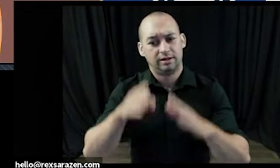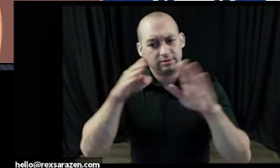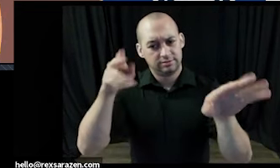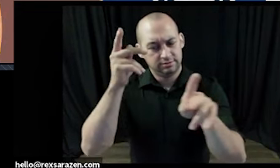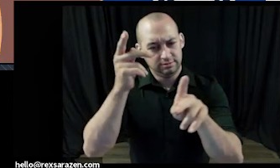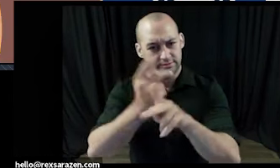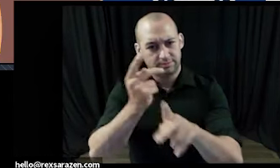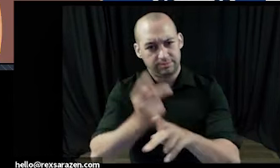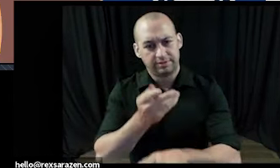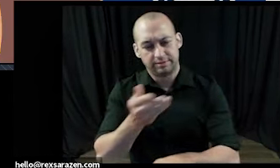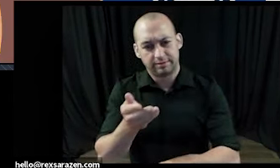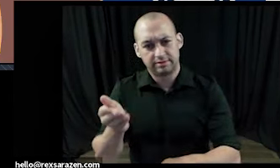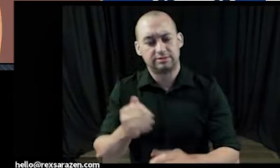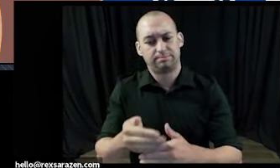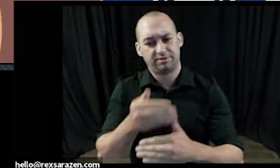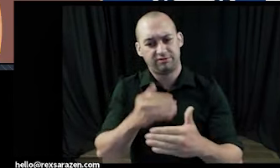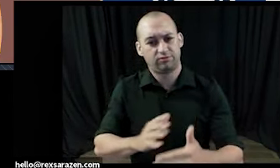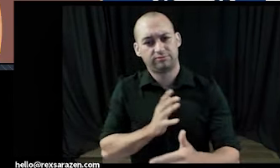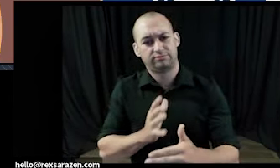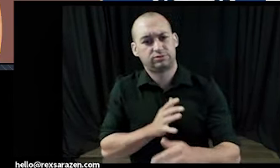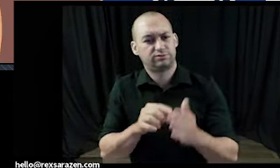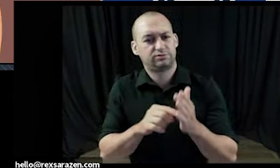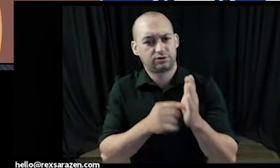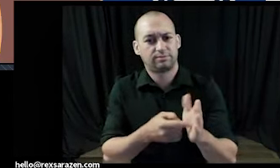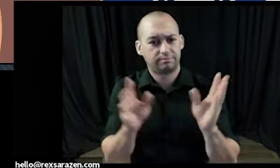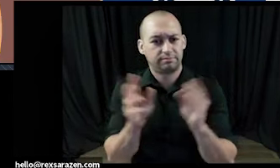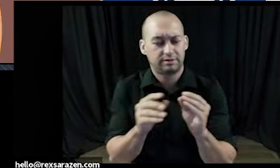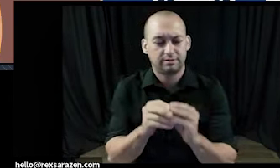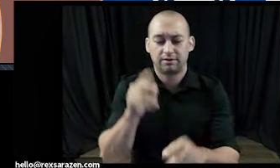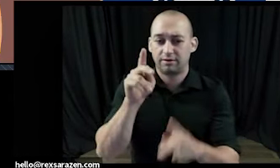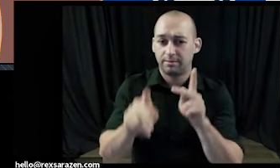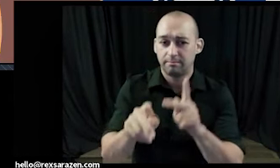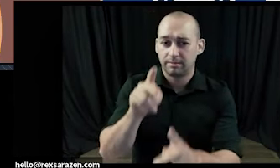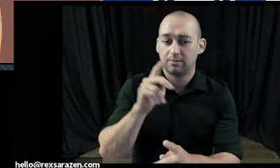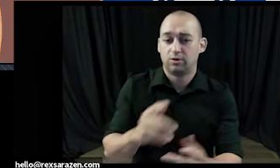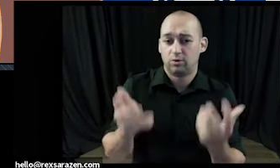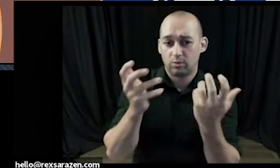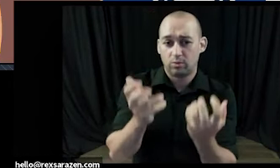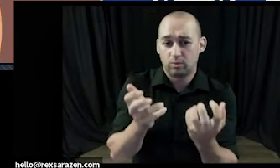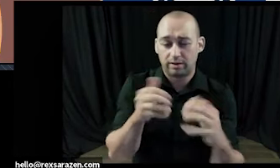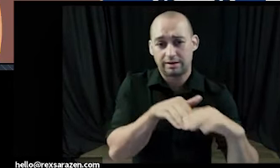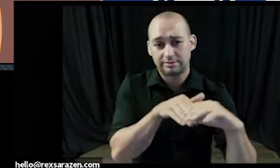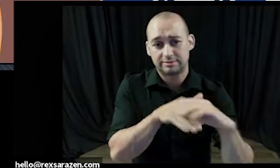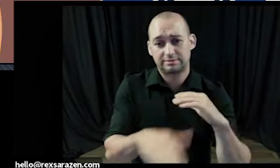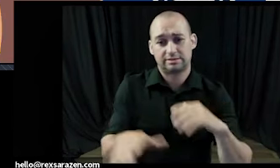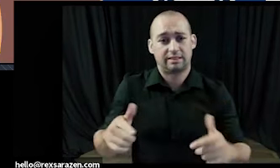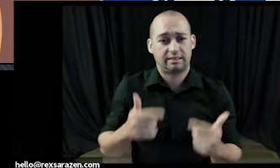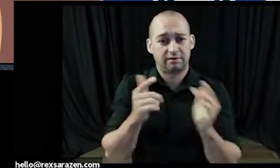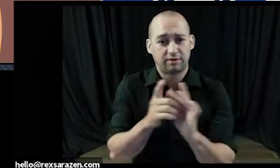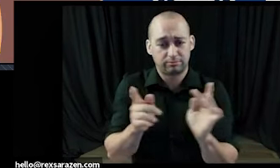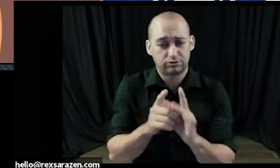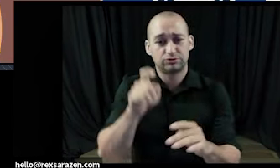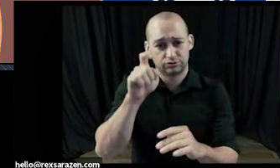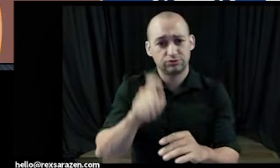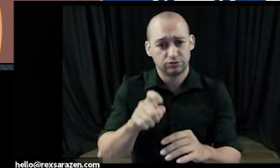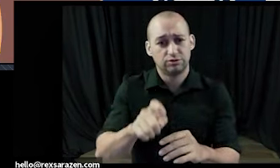housekeeping items before we officially begin. For folks who would be able to access live captions, they should be